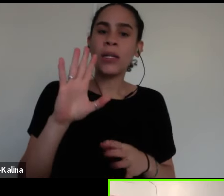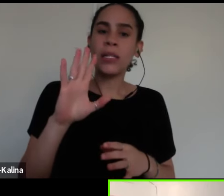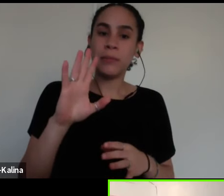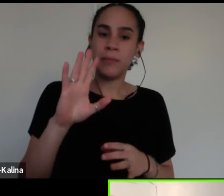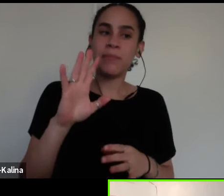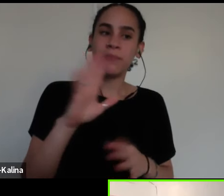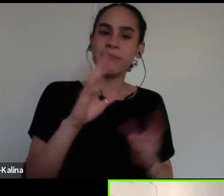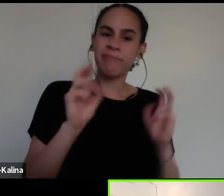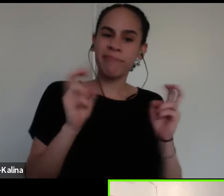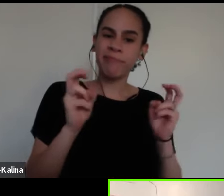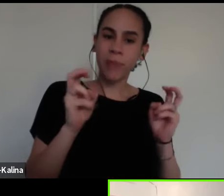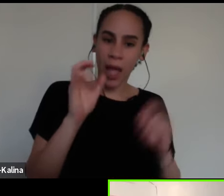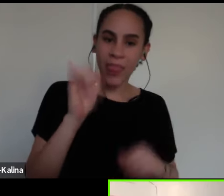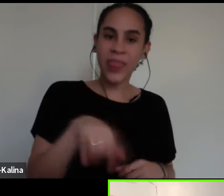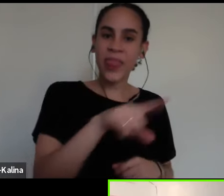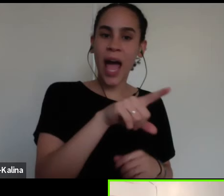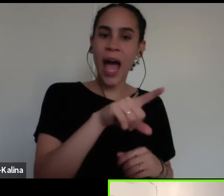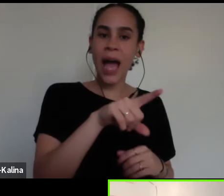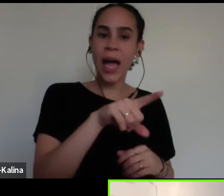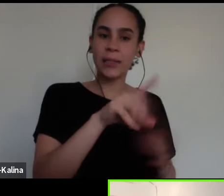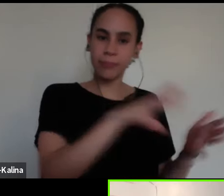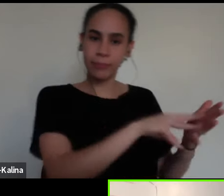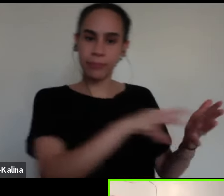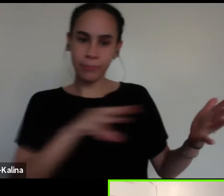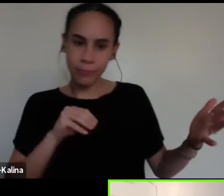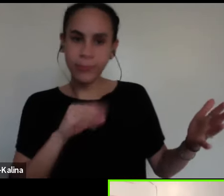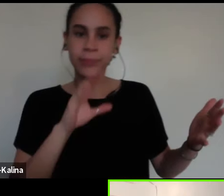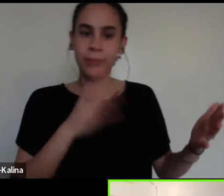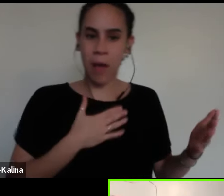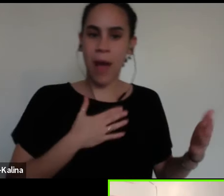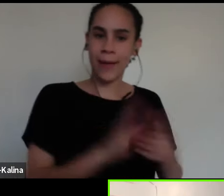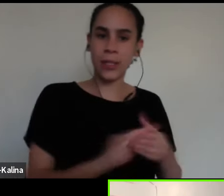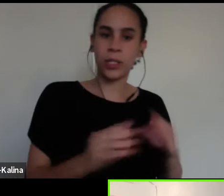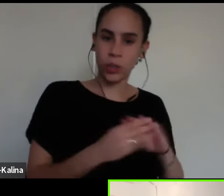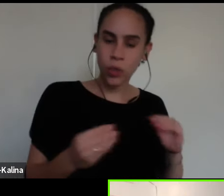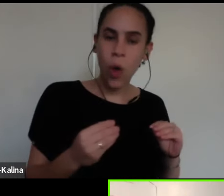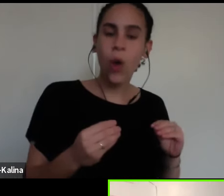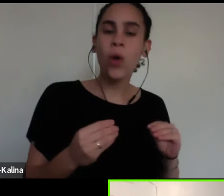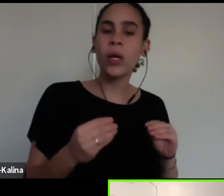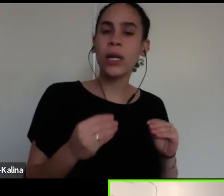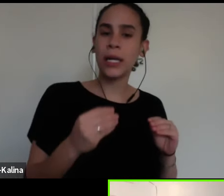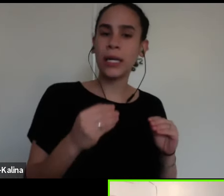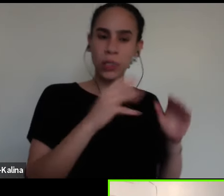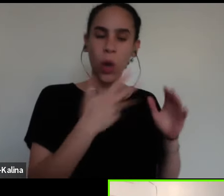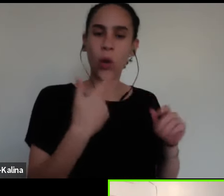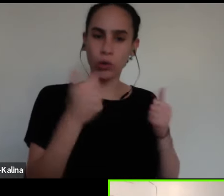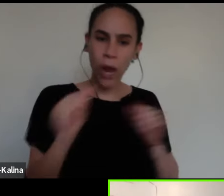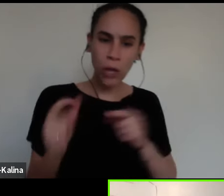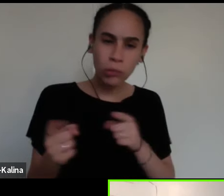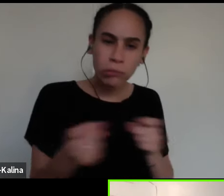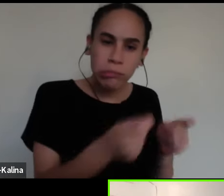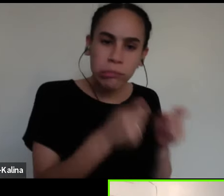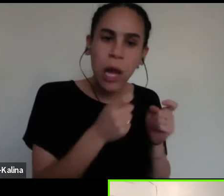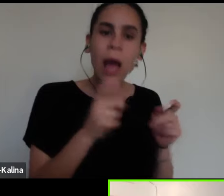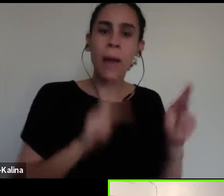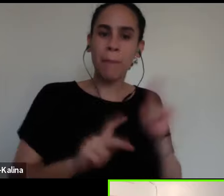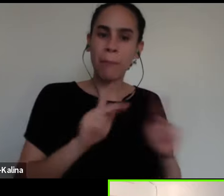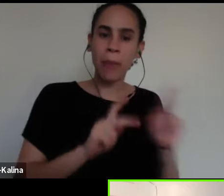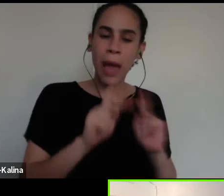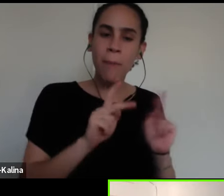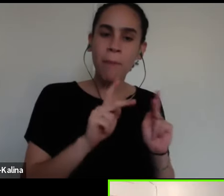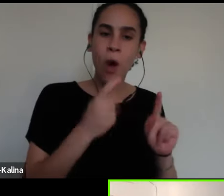heard. It is getting folks who are coming from a story of poverty or from a marginalized people group and giving them a